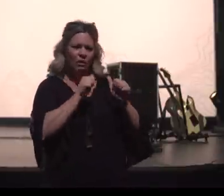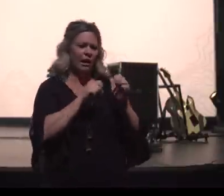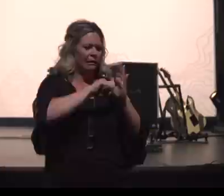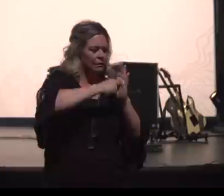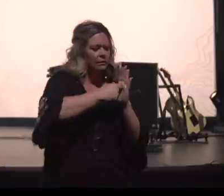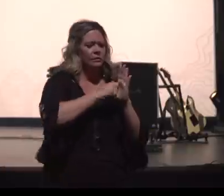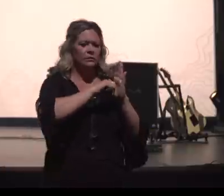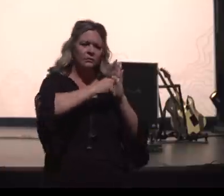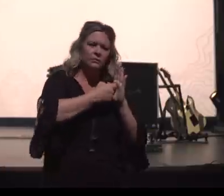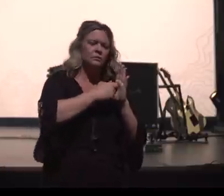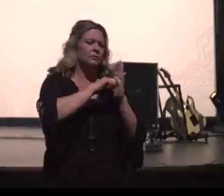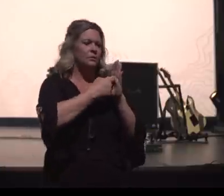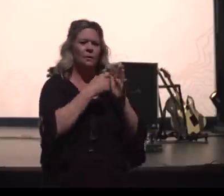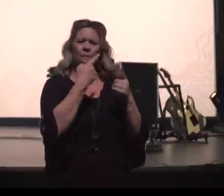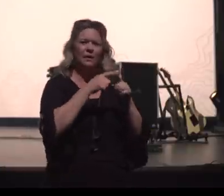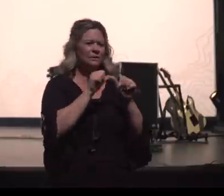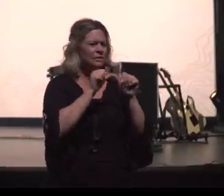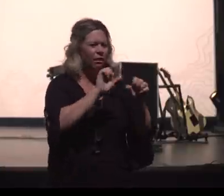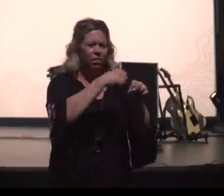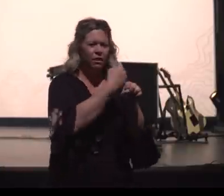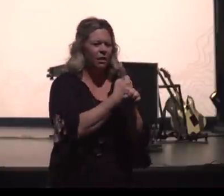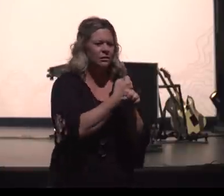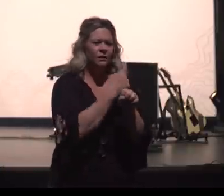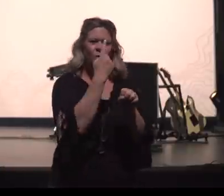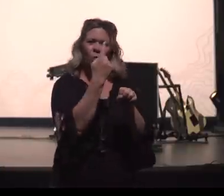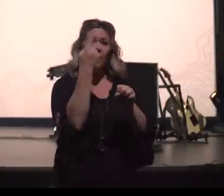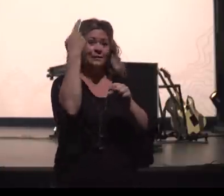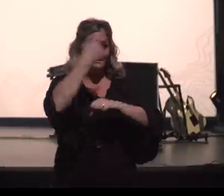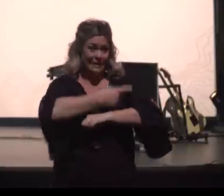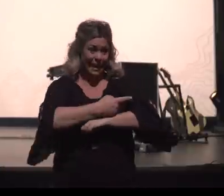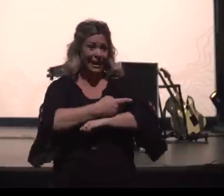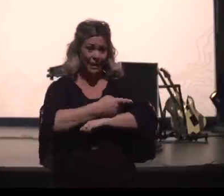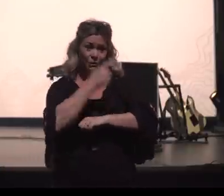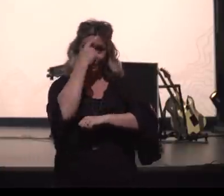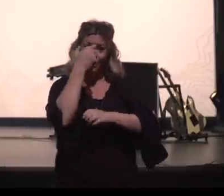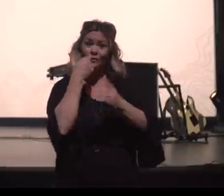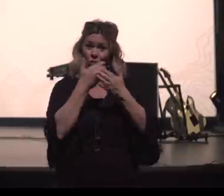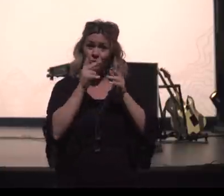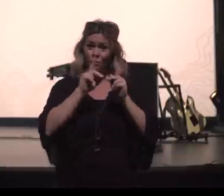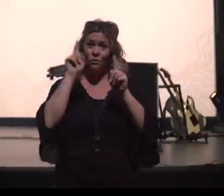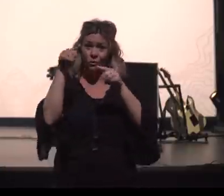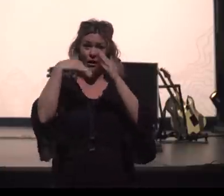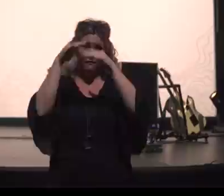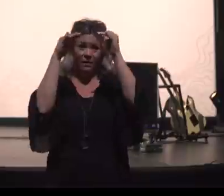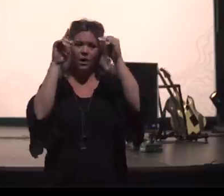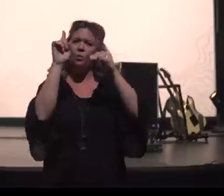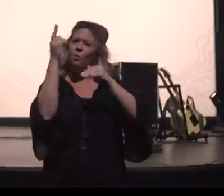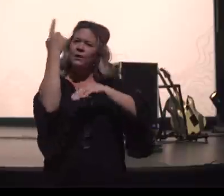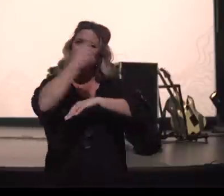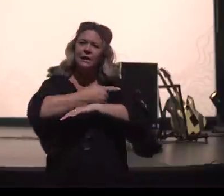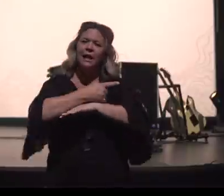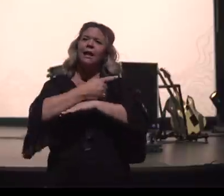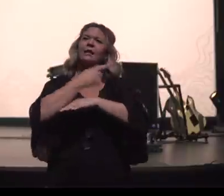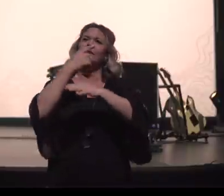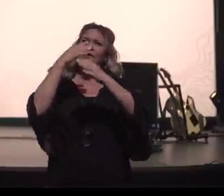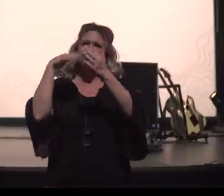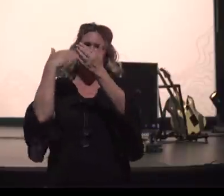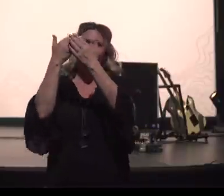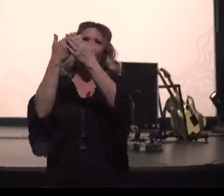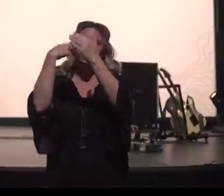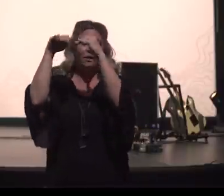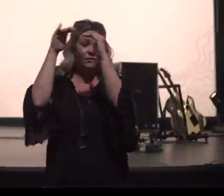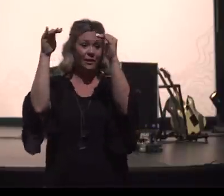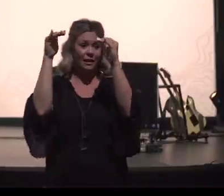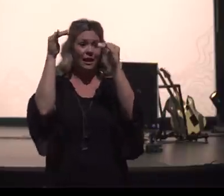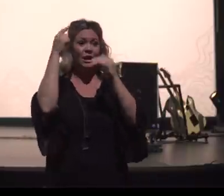unlock the door, and it never opens, and one day you're gonna get to heaven. If you think good people go to heaven, you're gonna get to heaven, you're gonna think that opens the key to